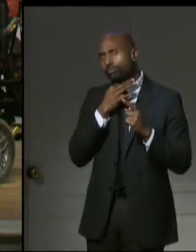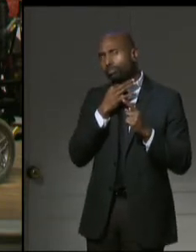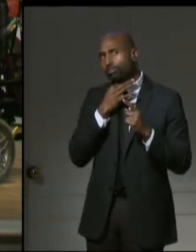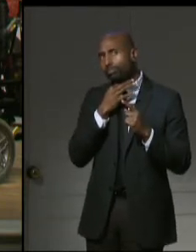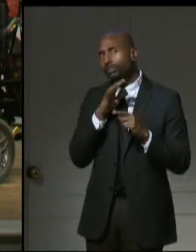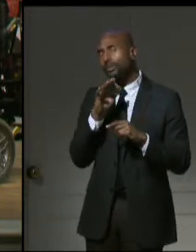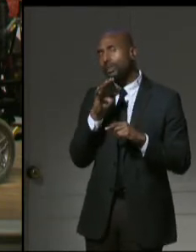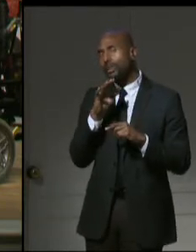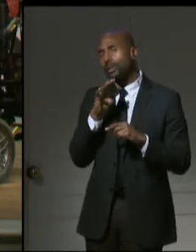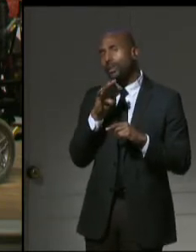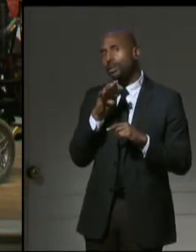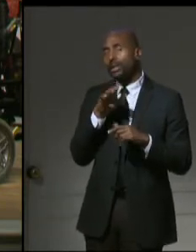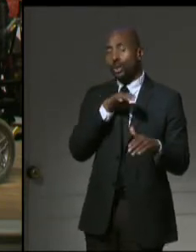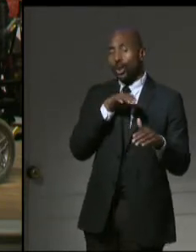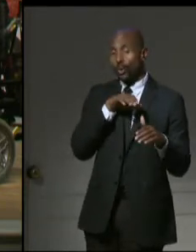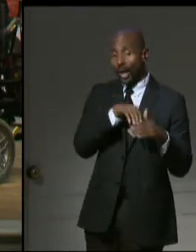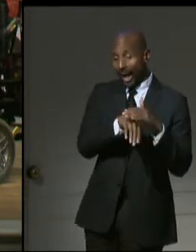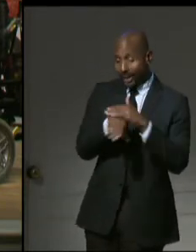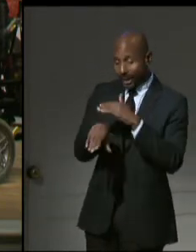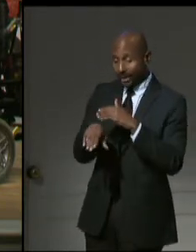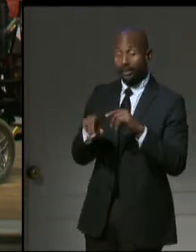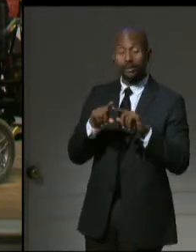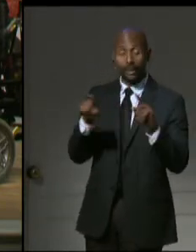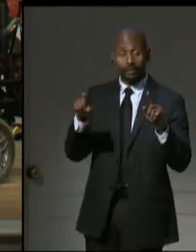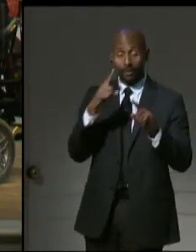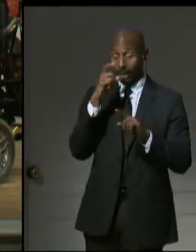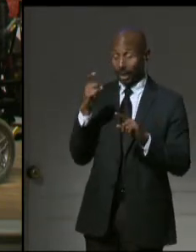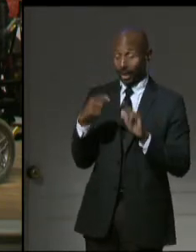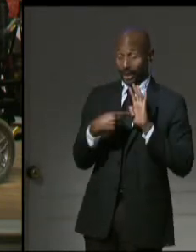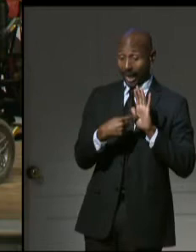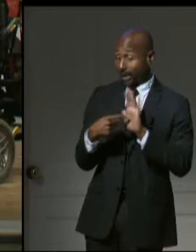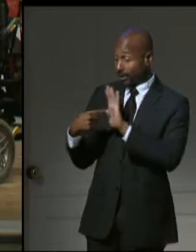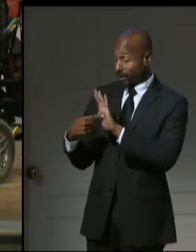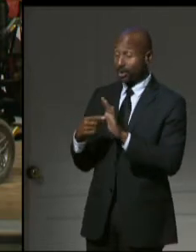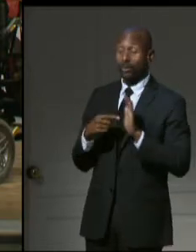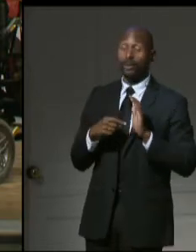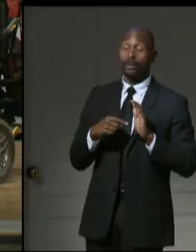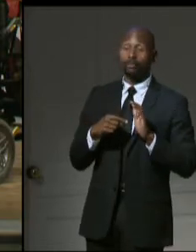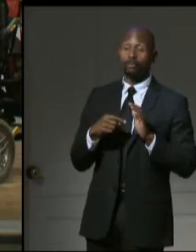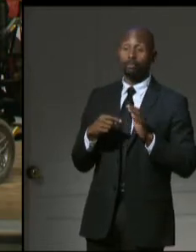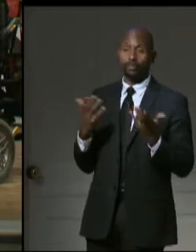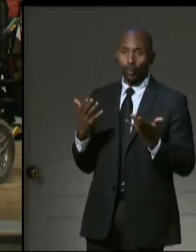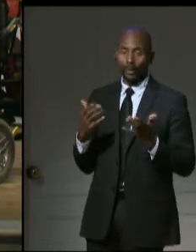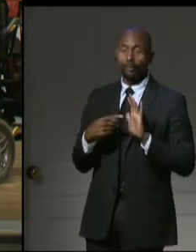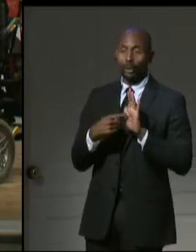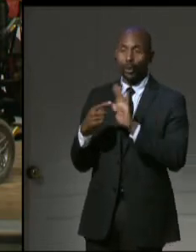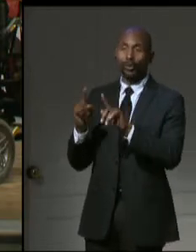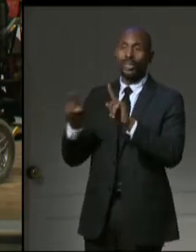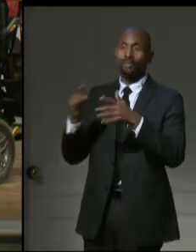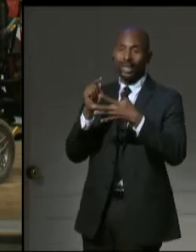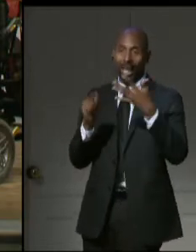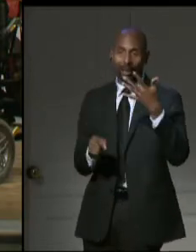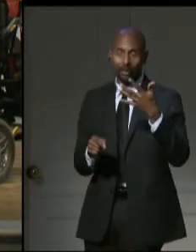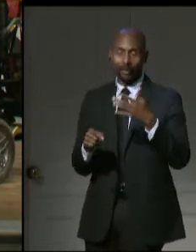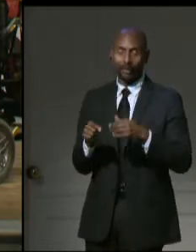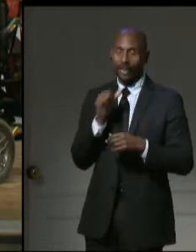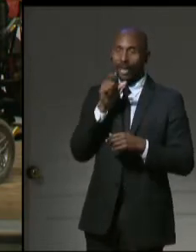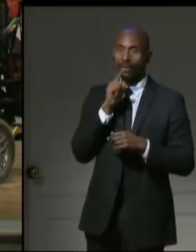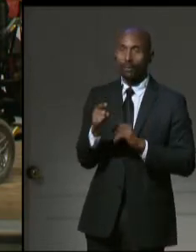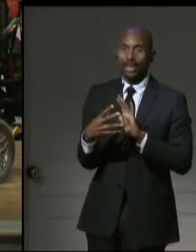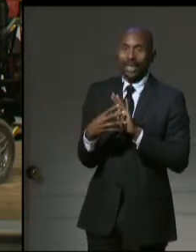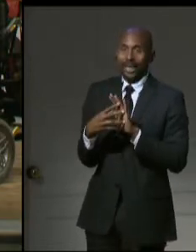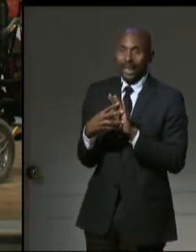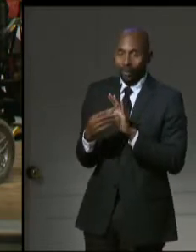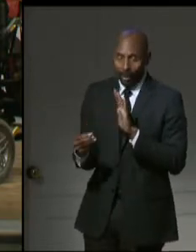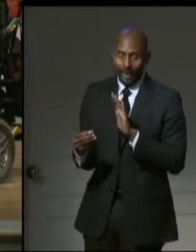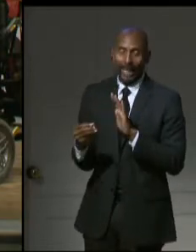so the access would be different because the exhibitions present different elements. It's not like a replication of the